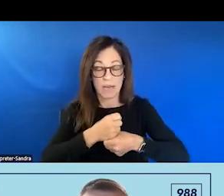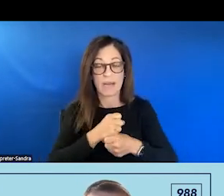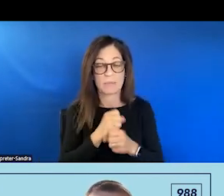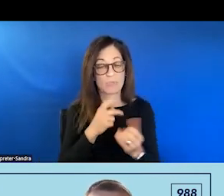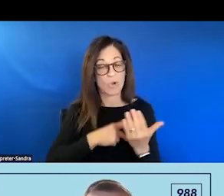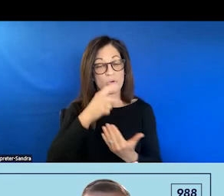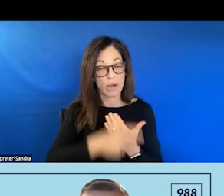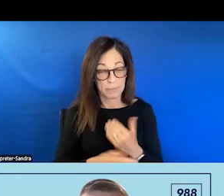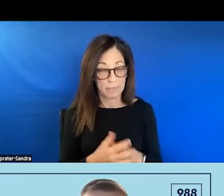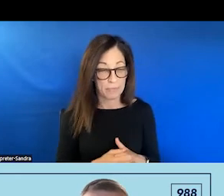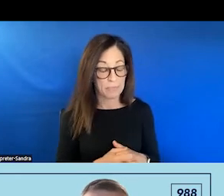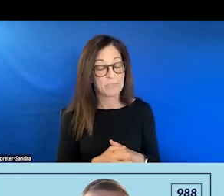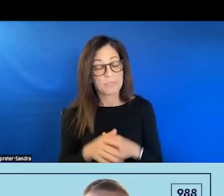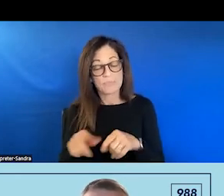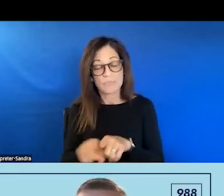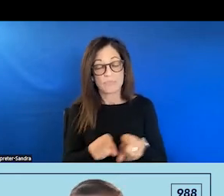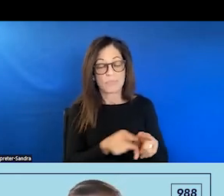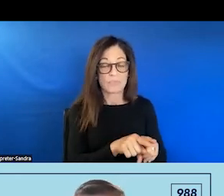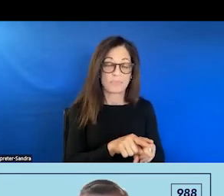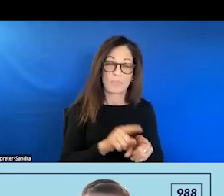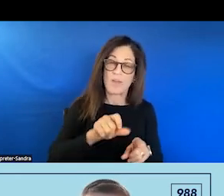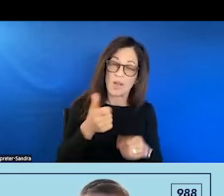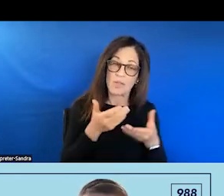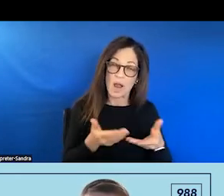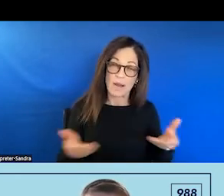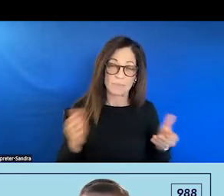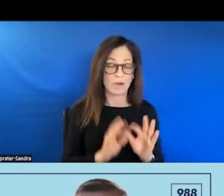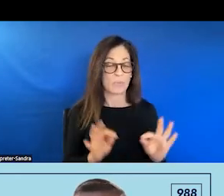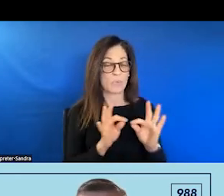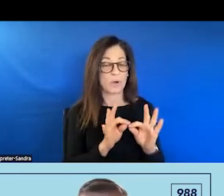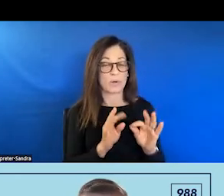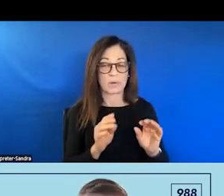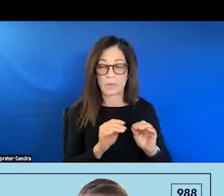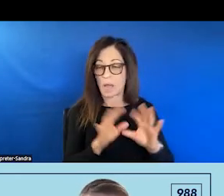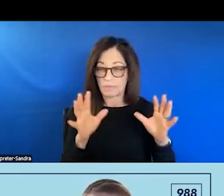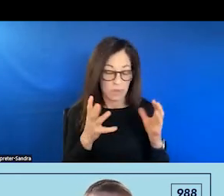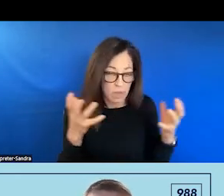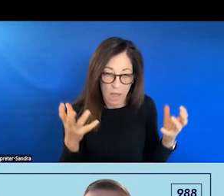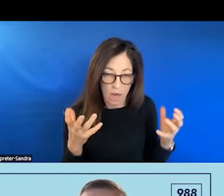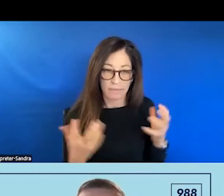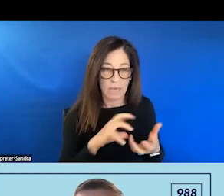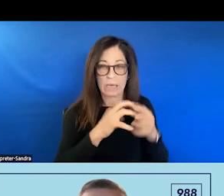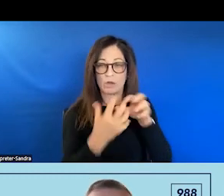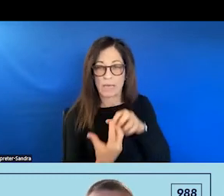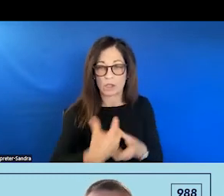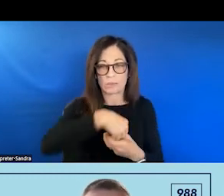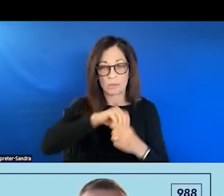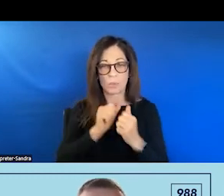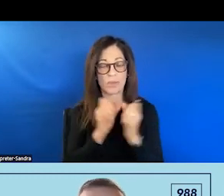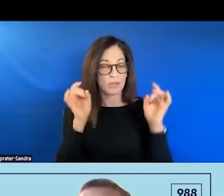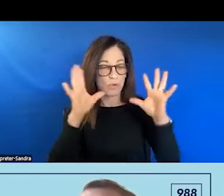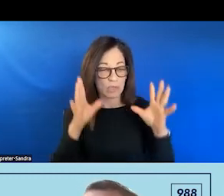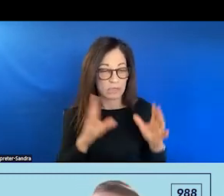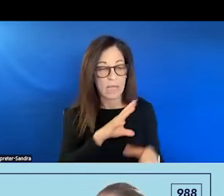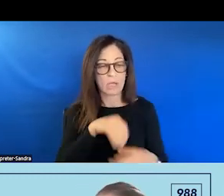program, along with other items of note that obviously where there's obviously a lot of intersection with crisis services, including the mental health block